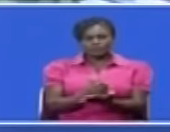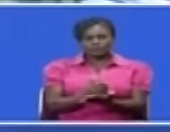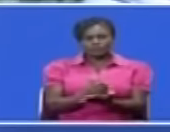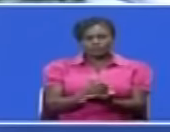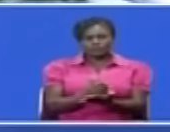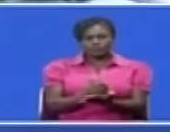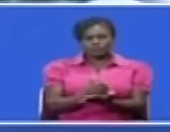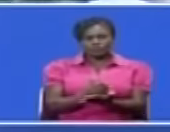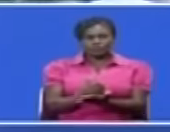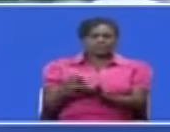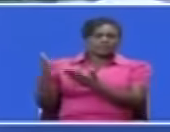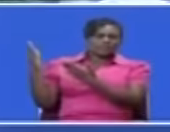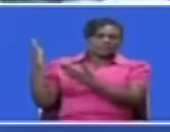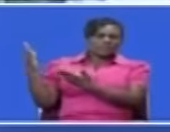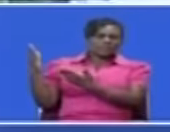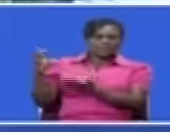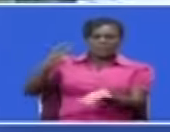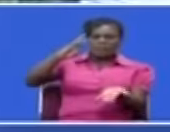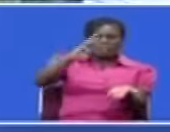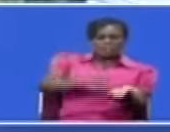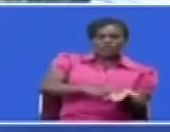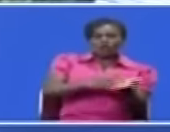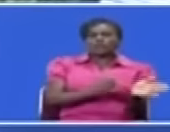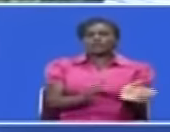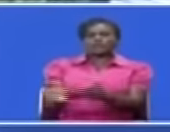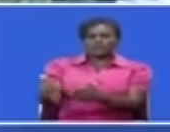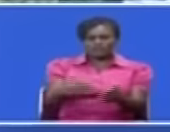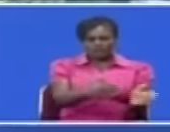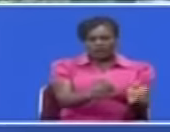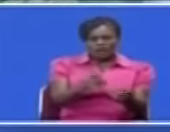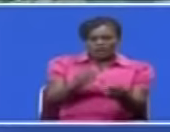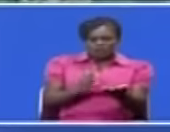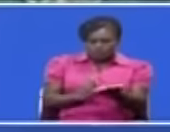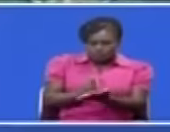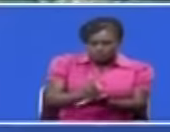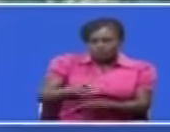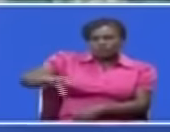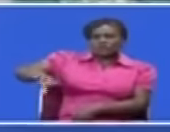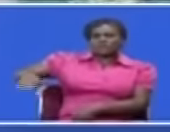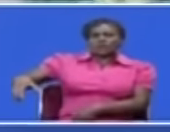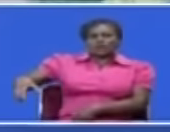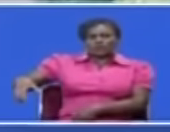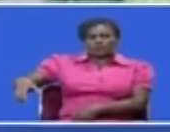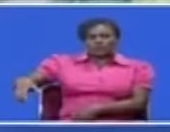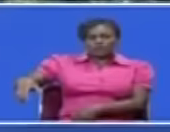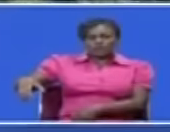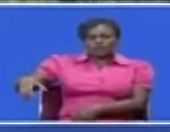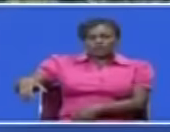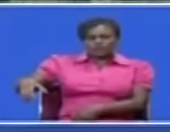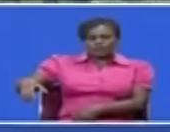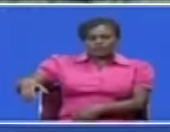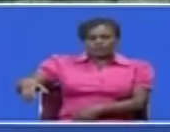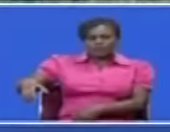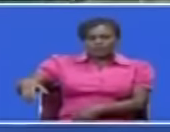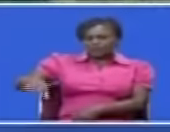Midstream, this is an aerial view of Migori River, cutting through Migori Town, the capital of Migori County.